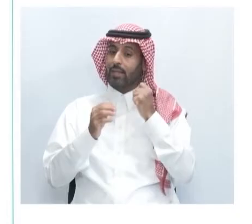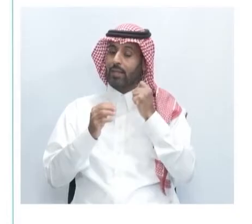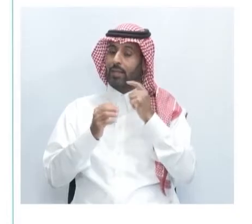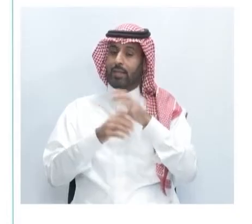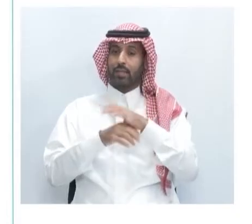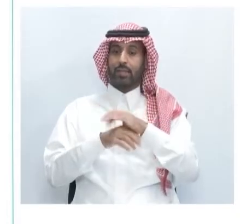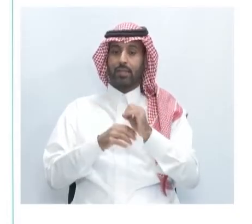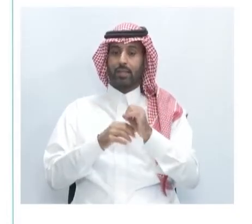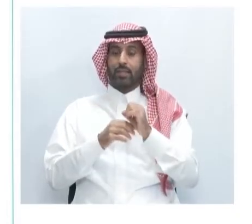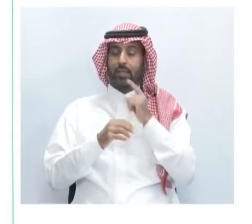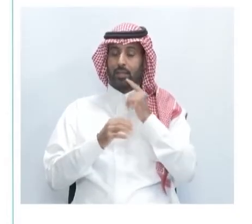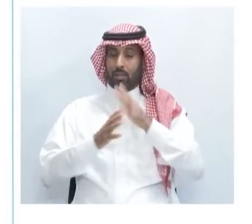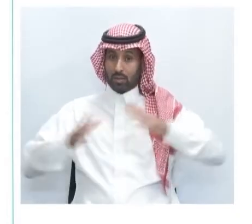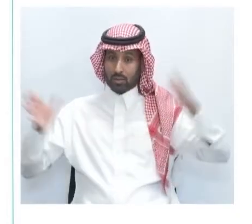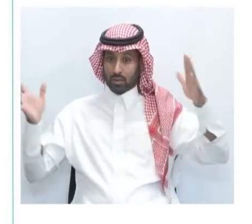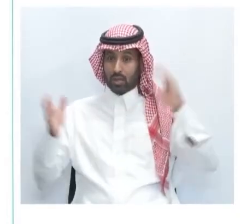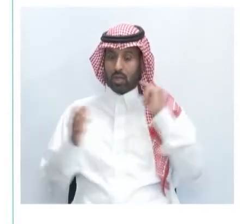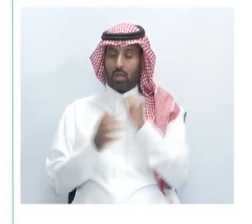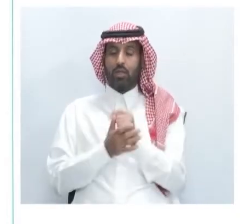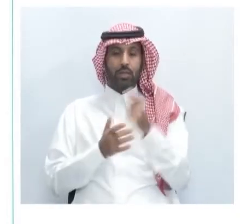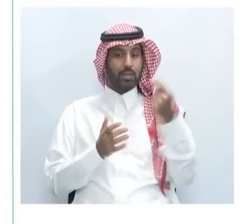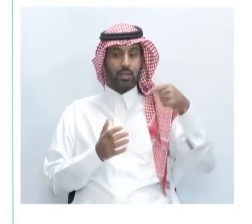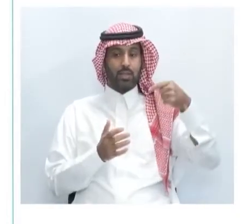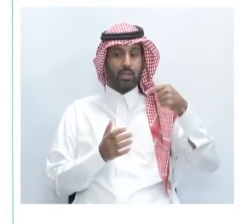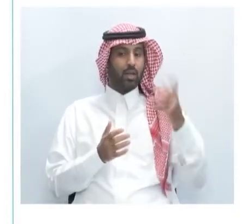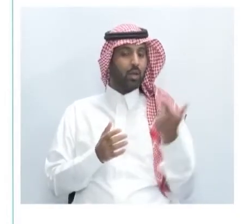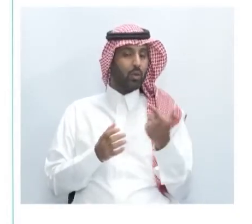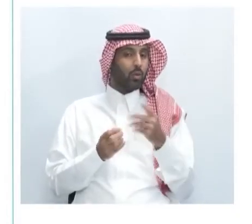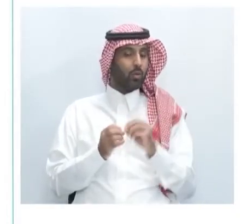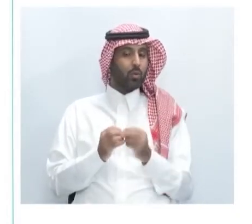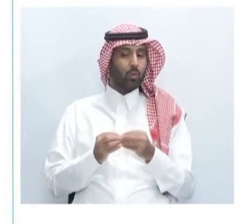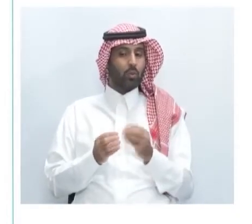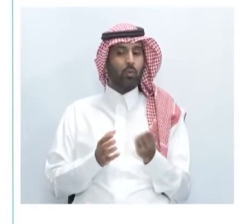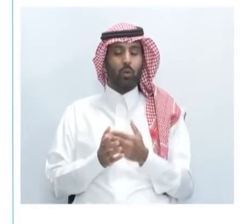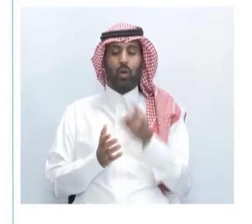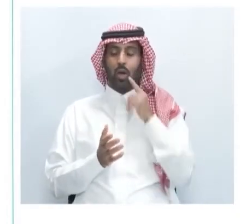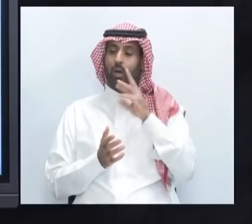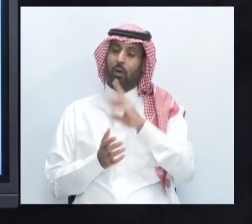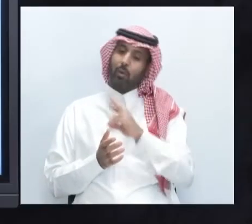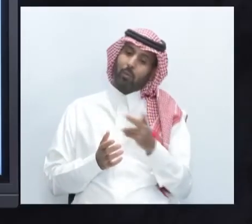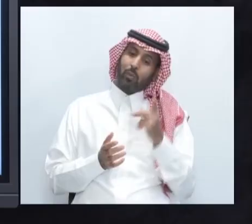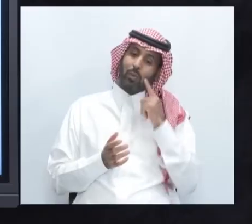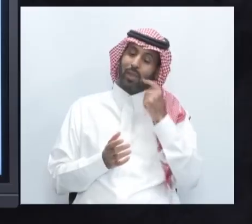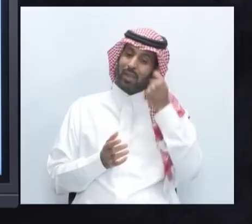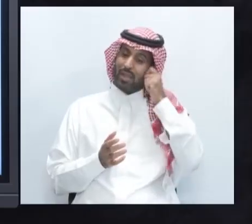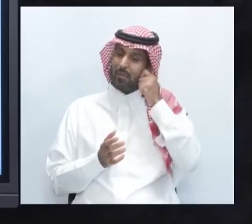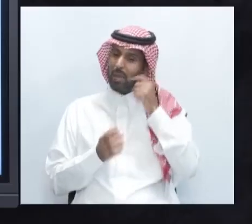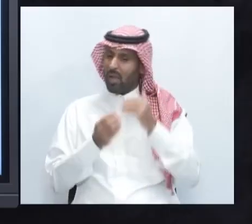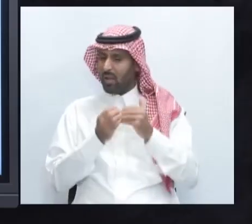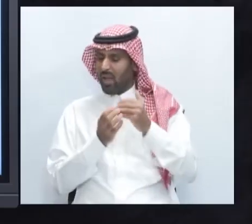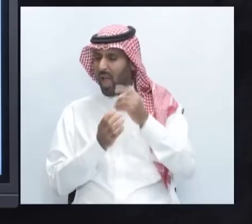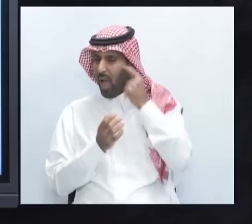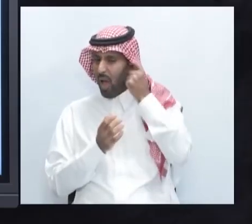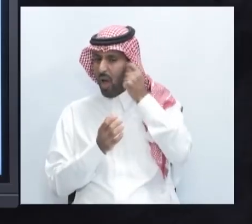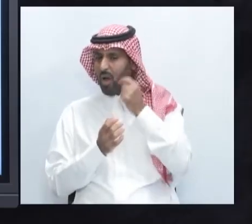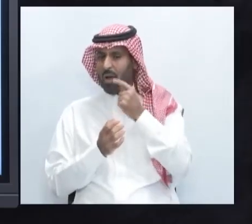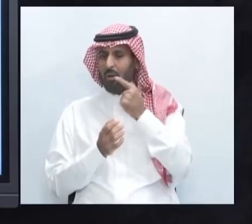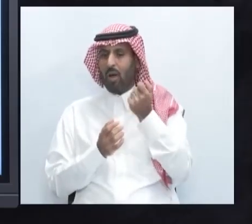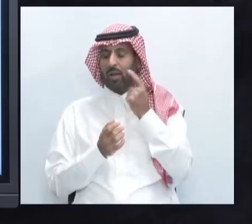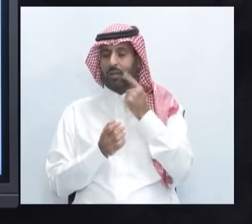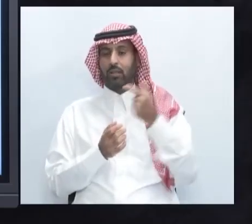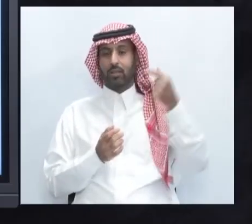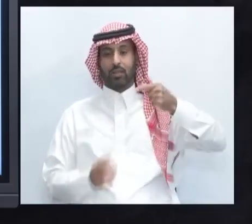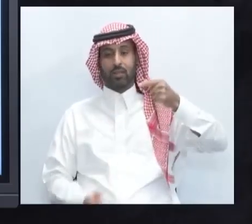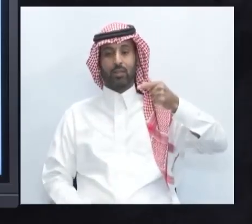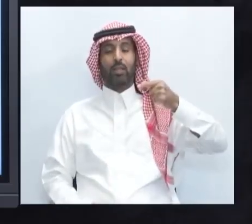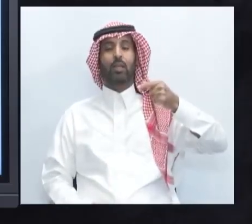big. And the color is gray. Okay. Between the black and white. Okay. It's gray.